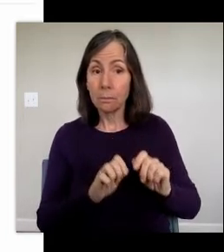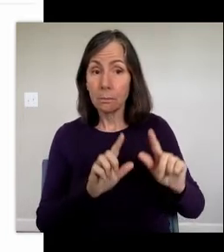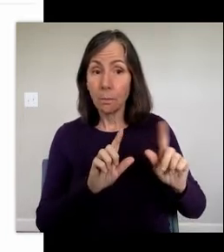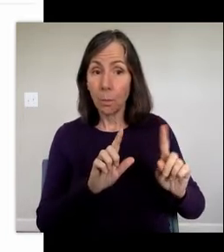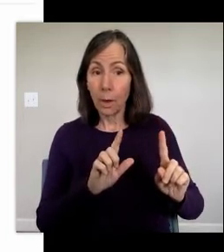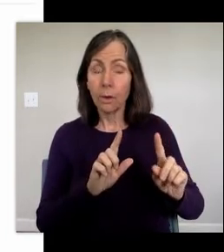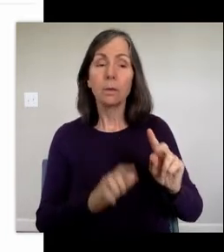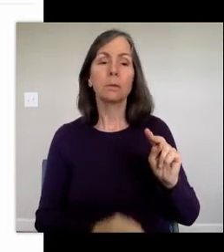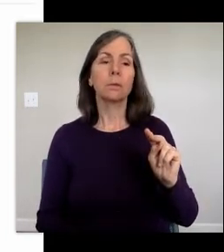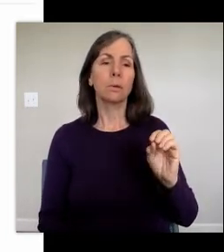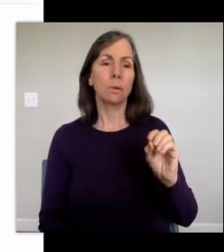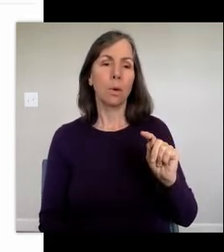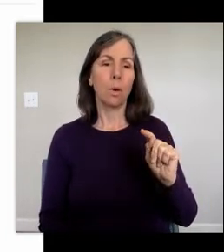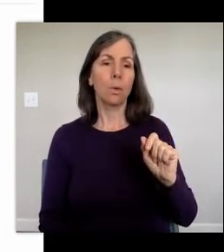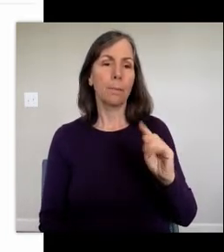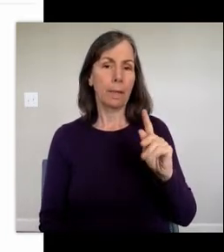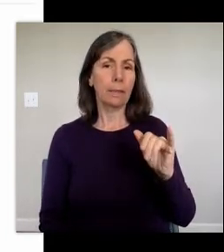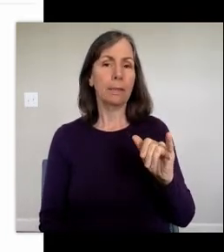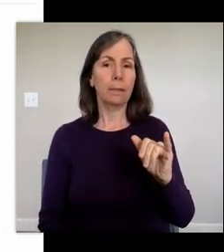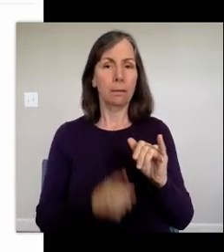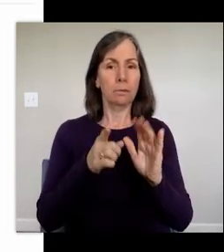So I'm going to open this in Notability.